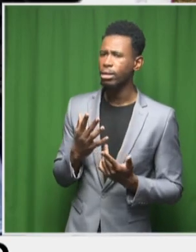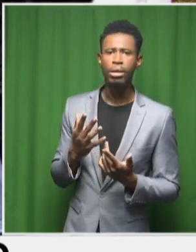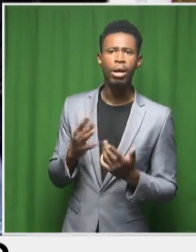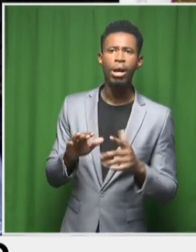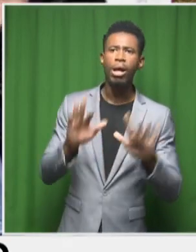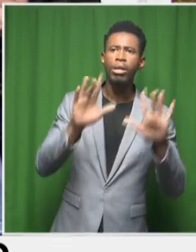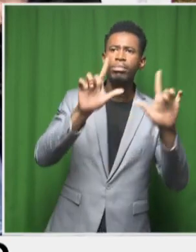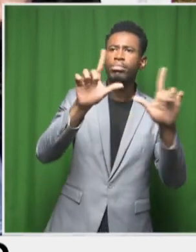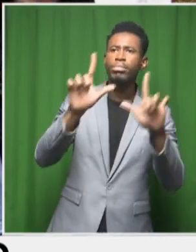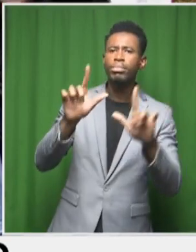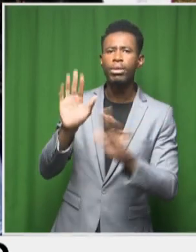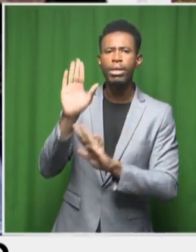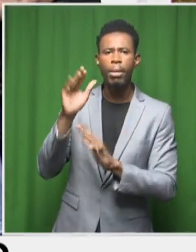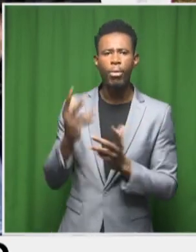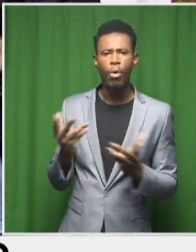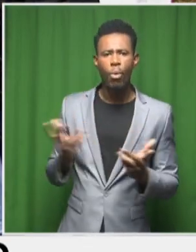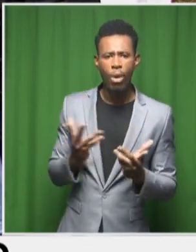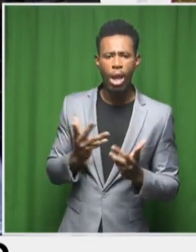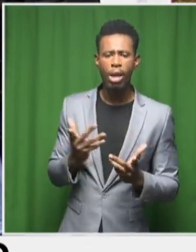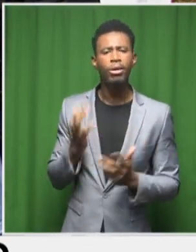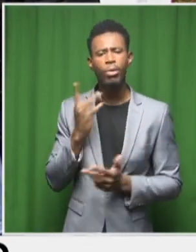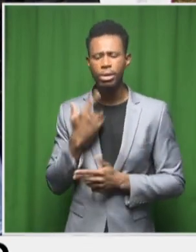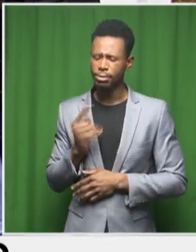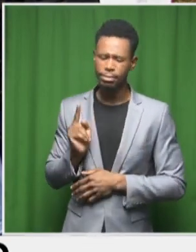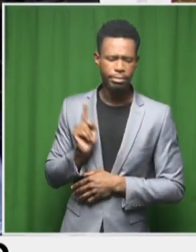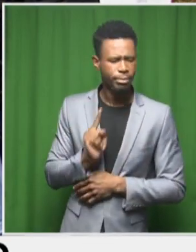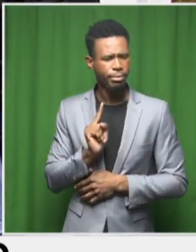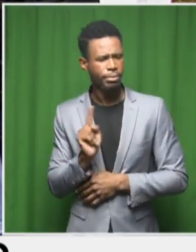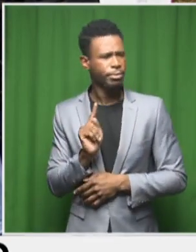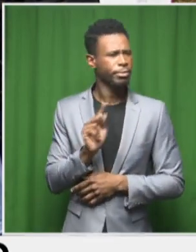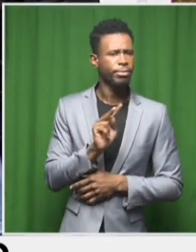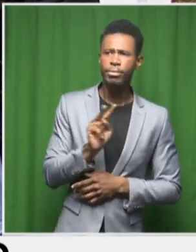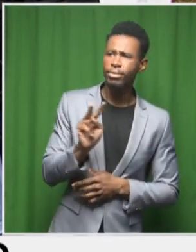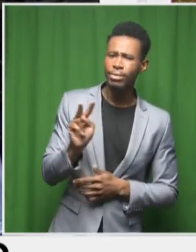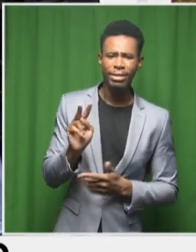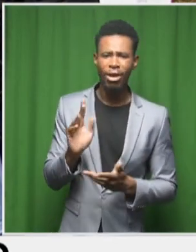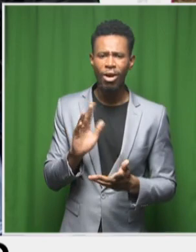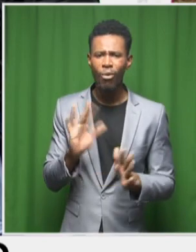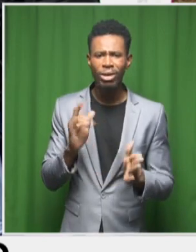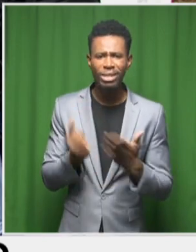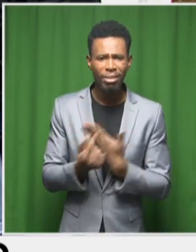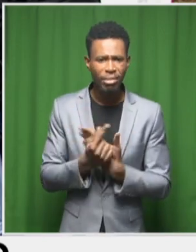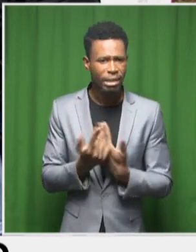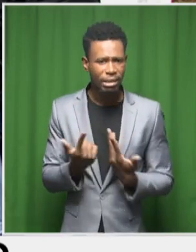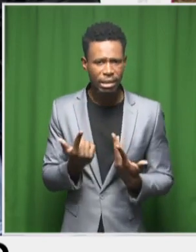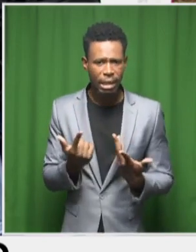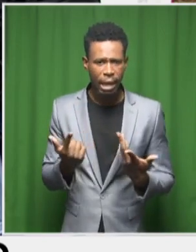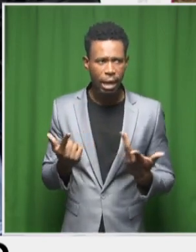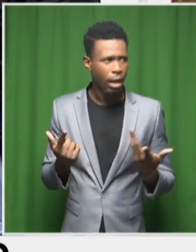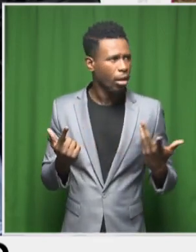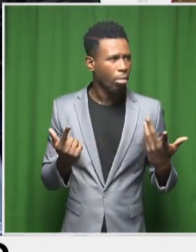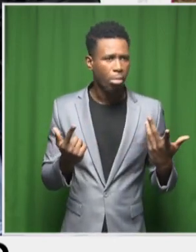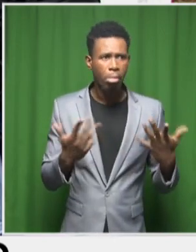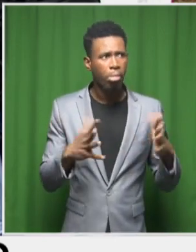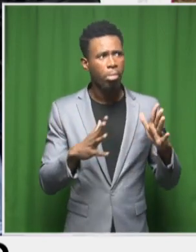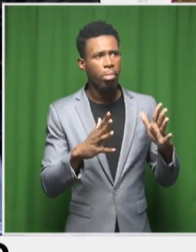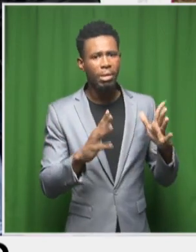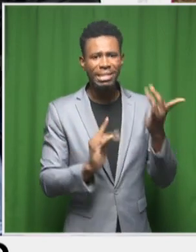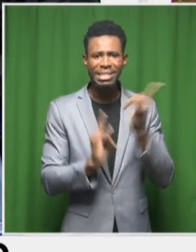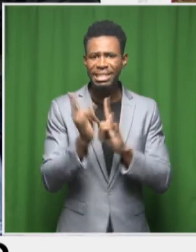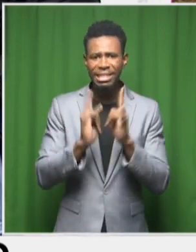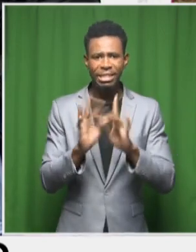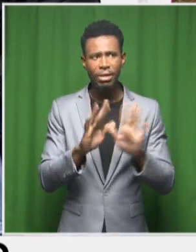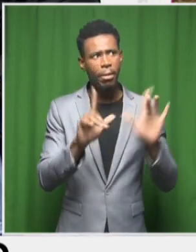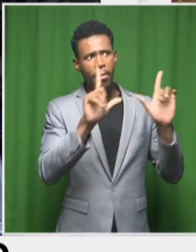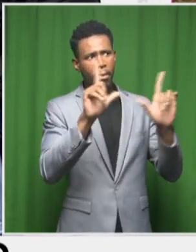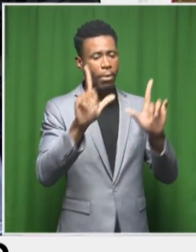there's the sponsorship. Oh, well, we saw, So what's going on? You know what? If I worked